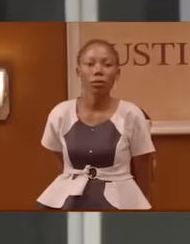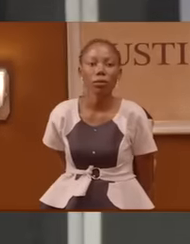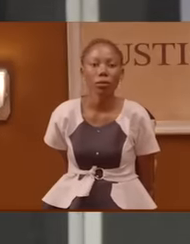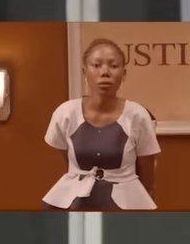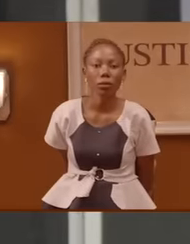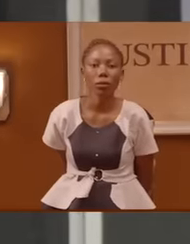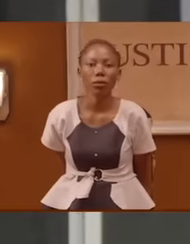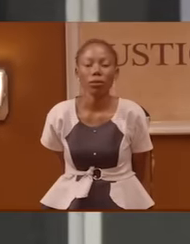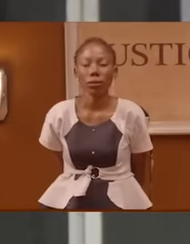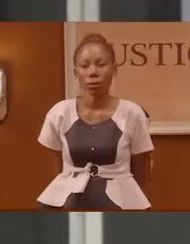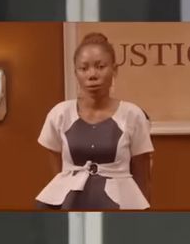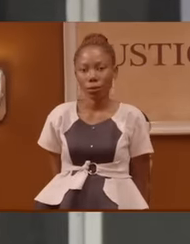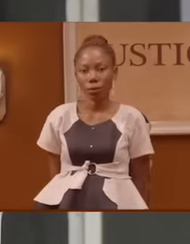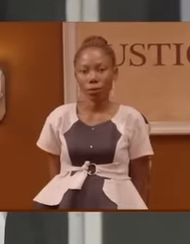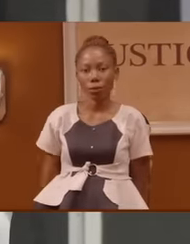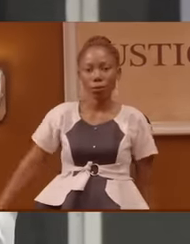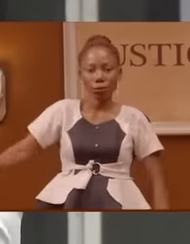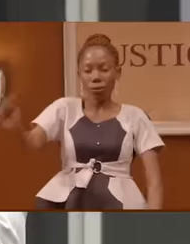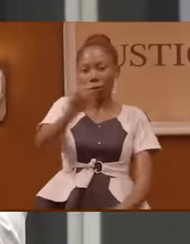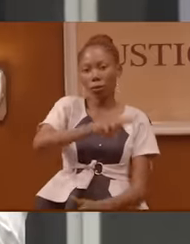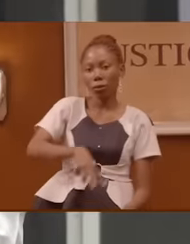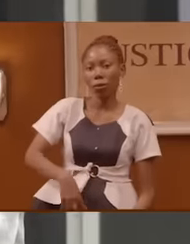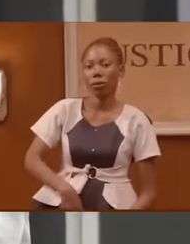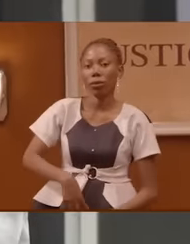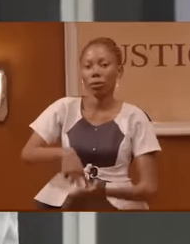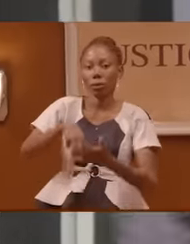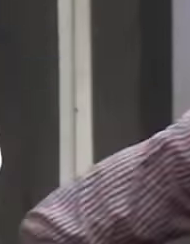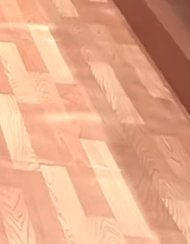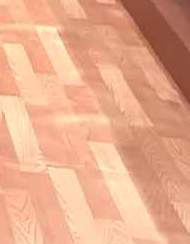to be responsible for their upkeep. All right.